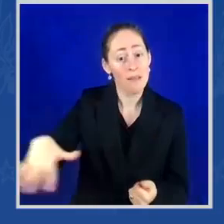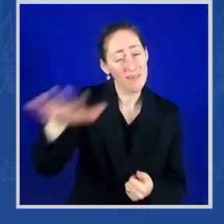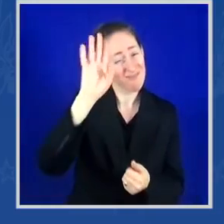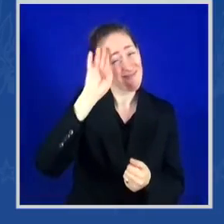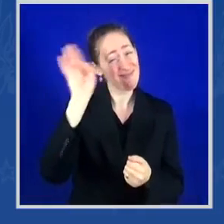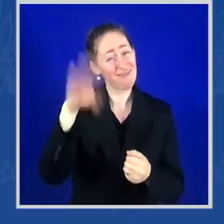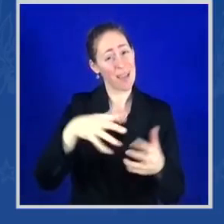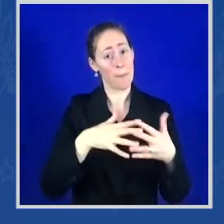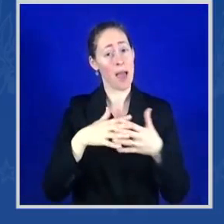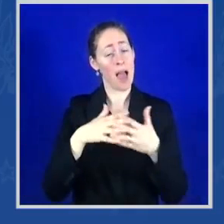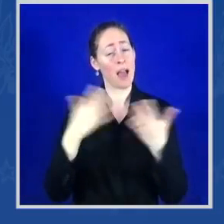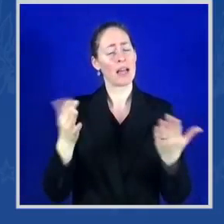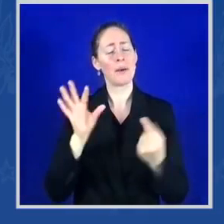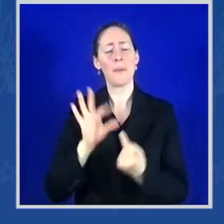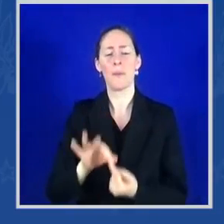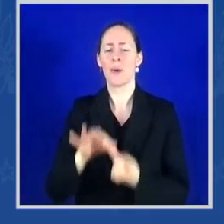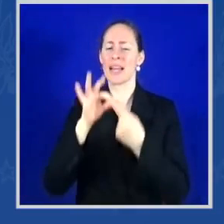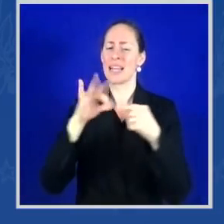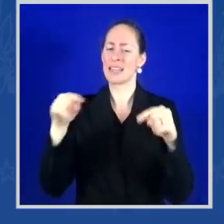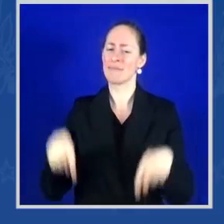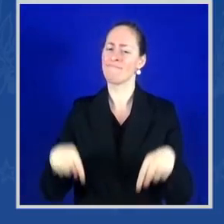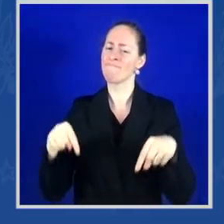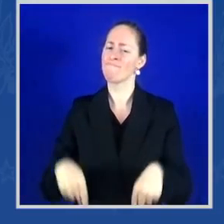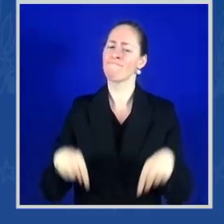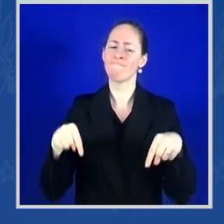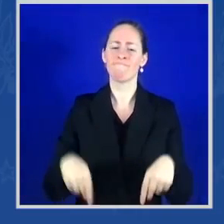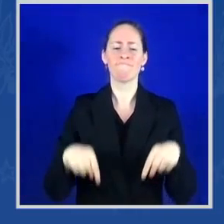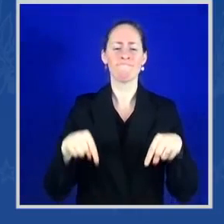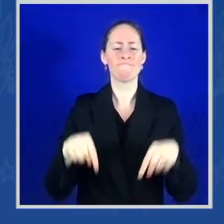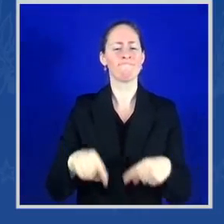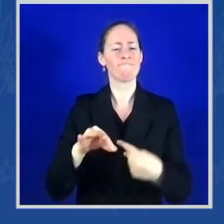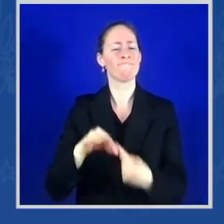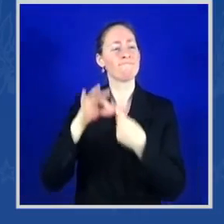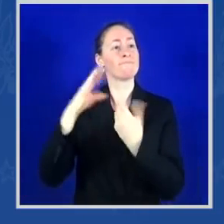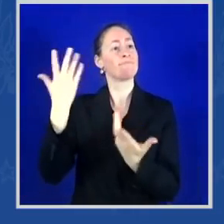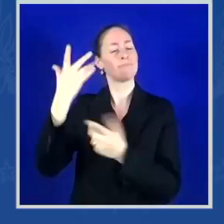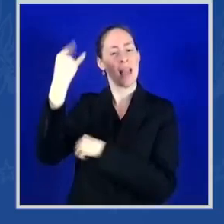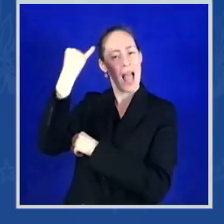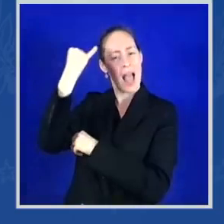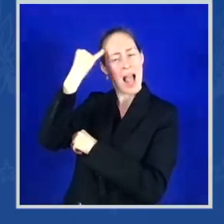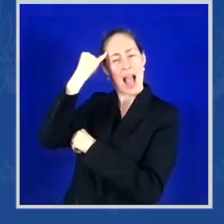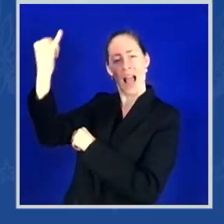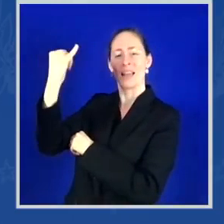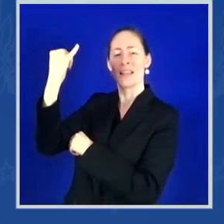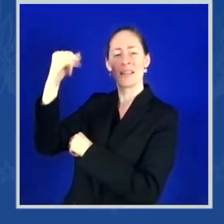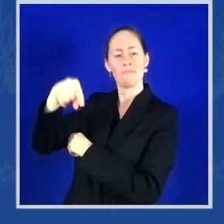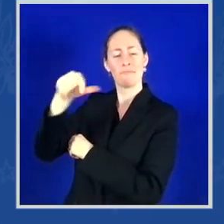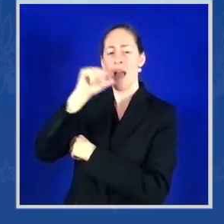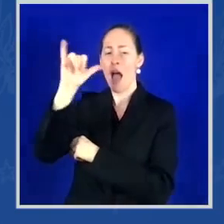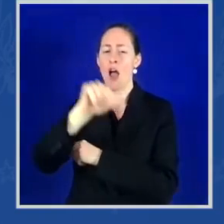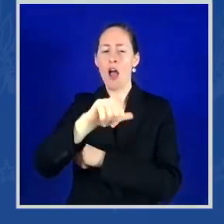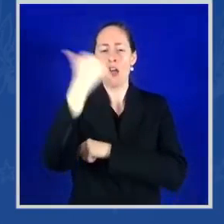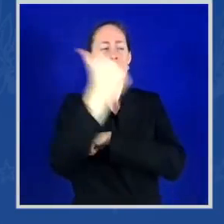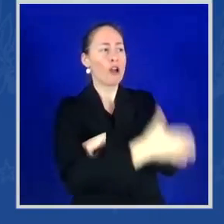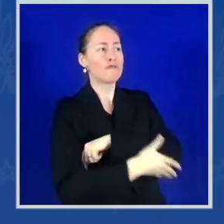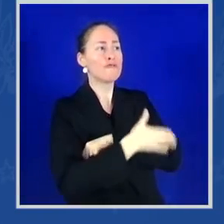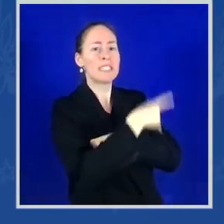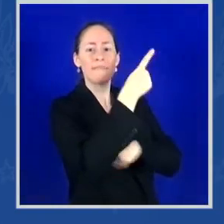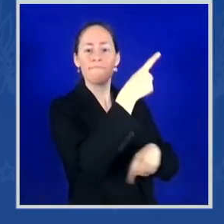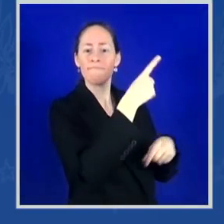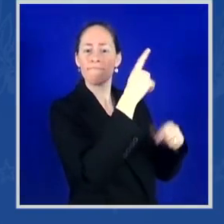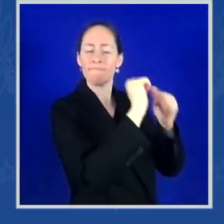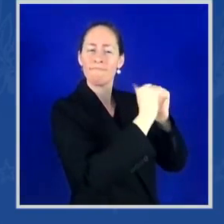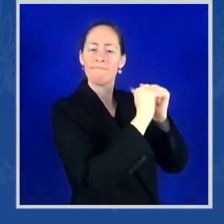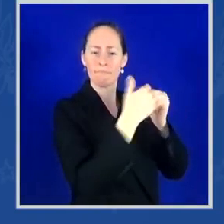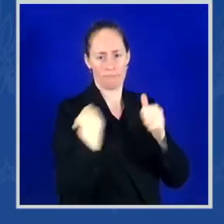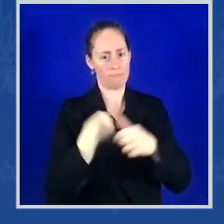idea. Unlike any other country in the world, it's formed based on an idea. Almost every other country